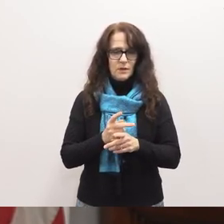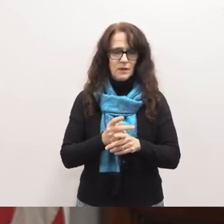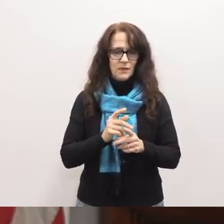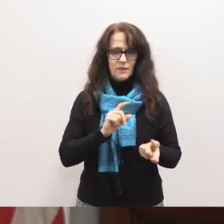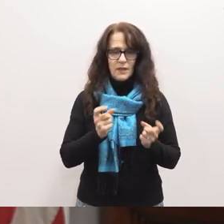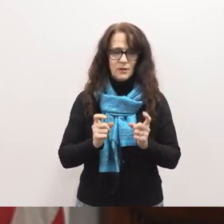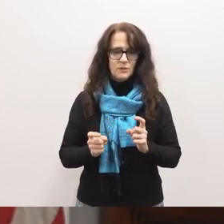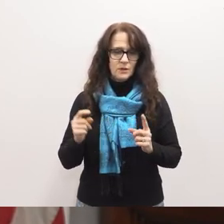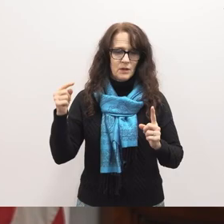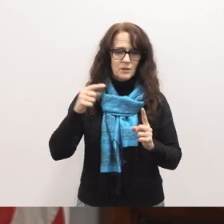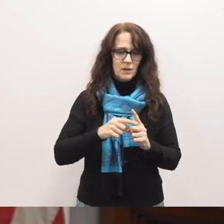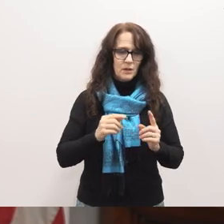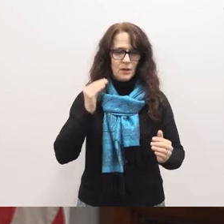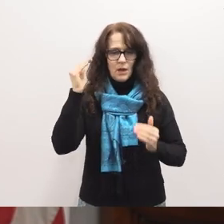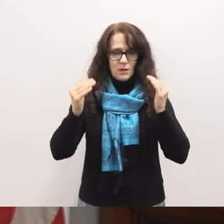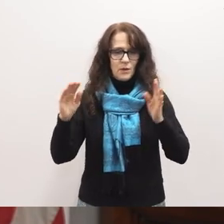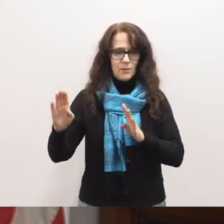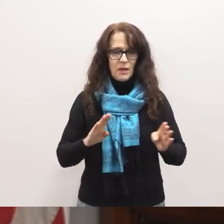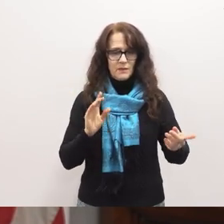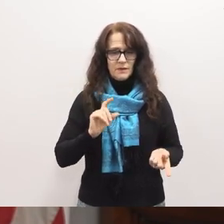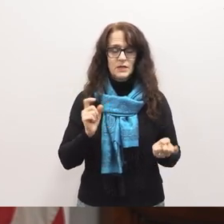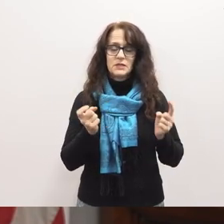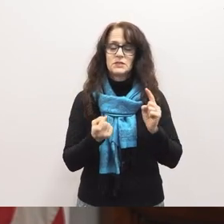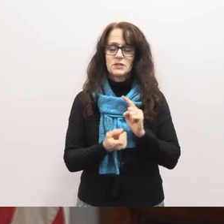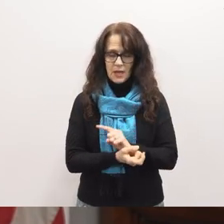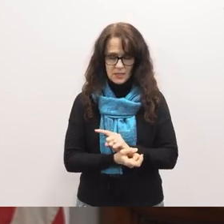change until adult behaviors change.